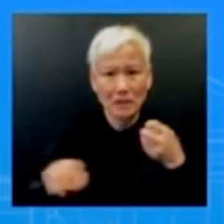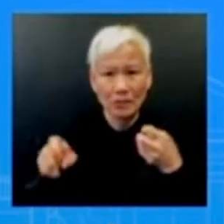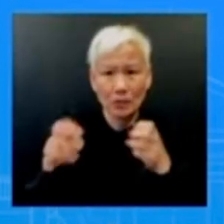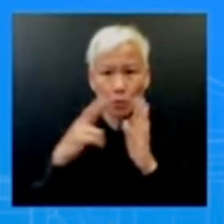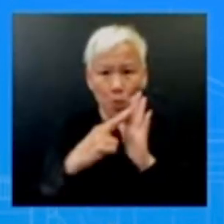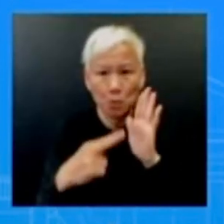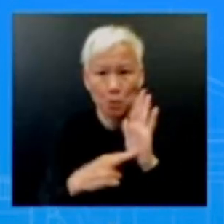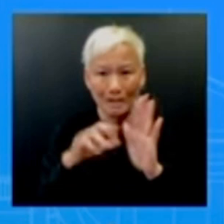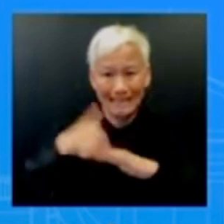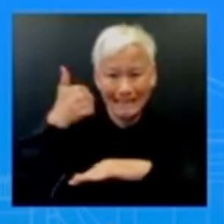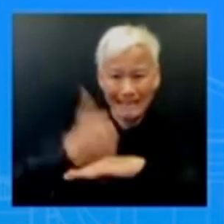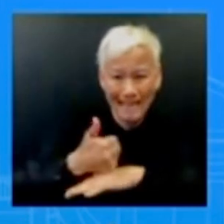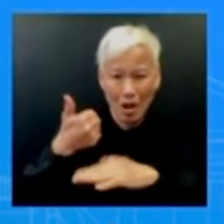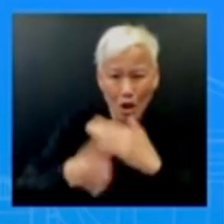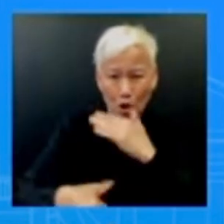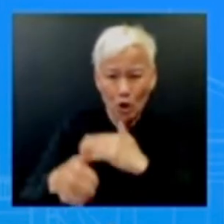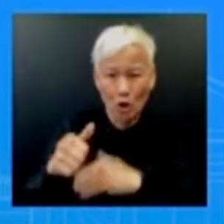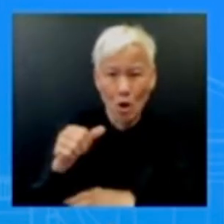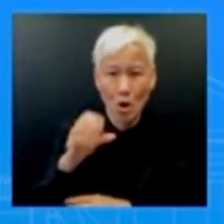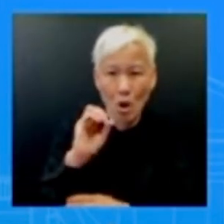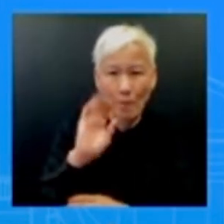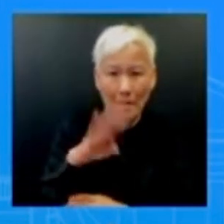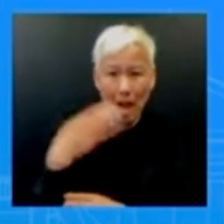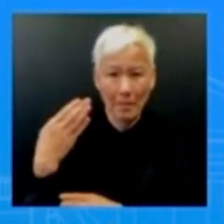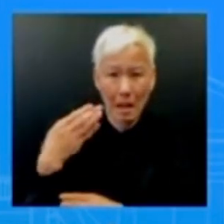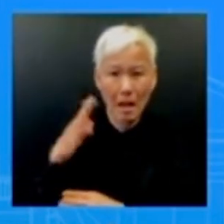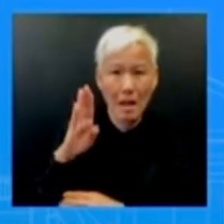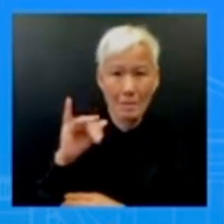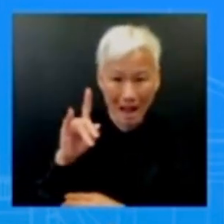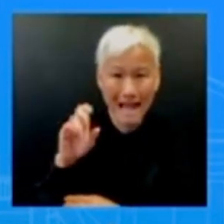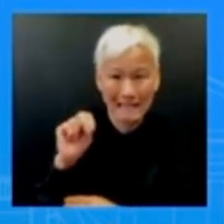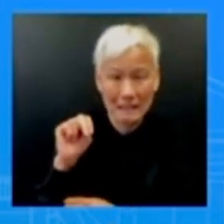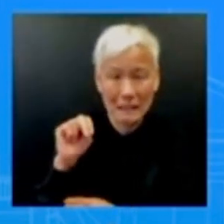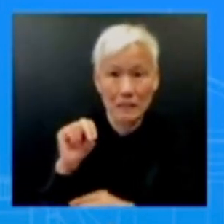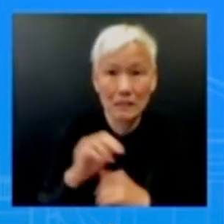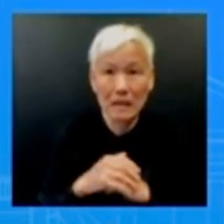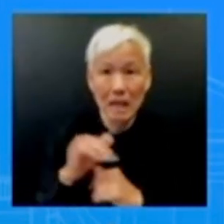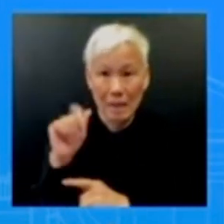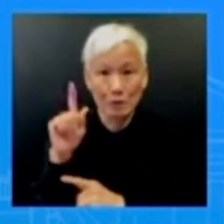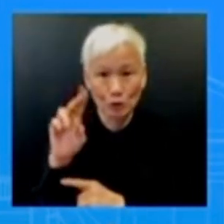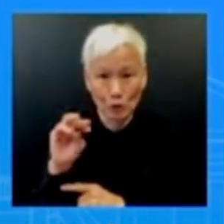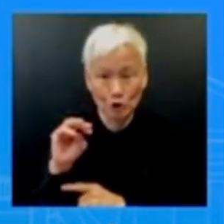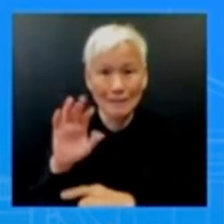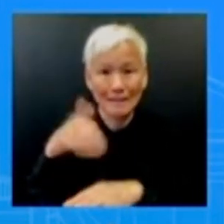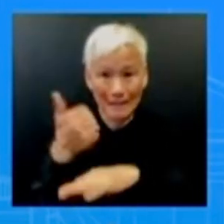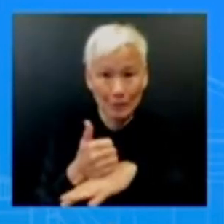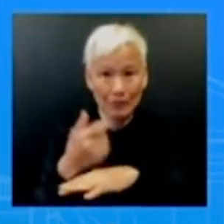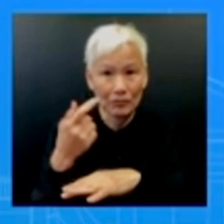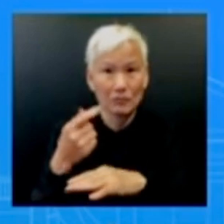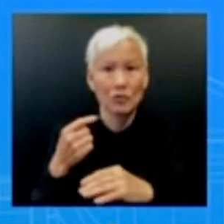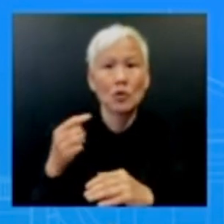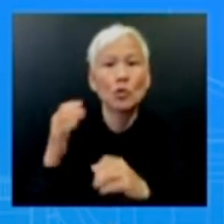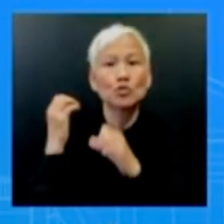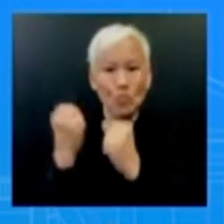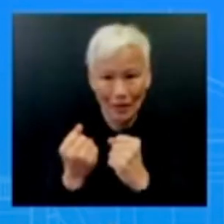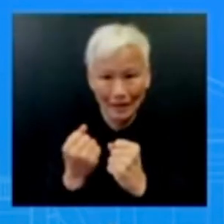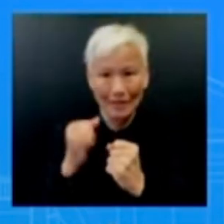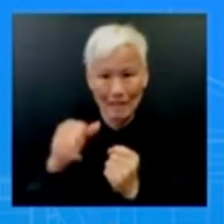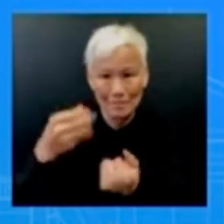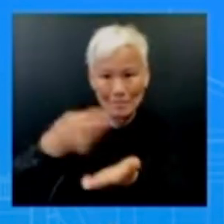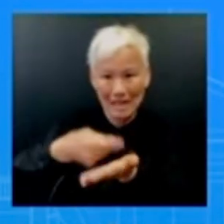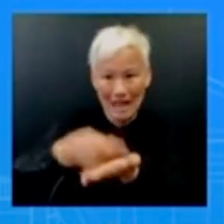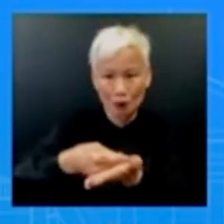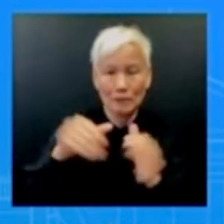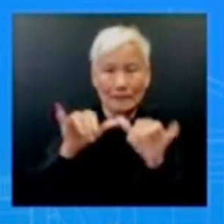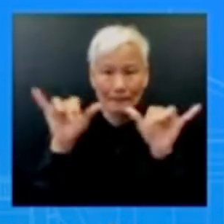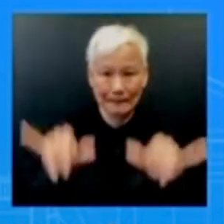Obama-Biden administration, and so which was put in place to strengthen the financial system. So the